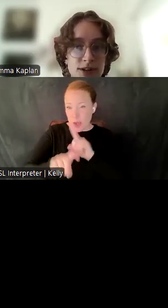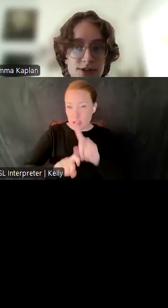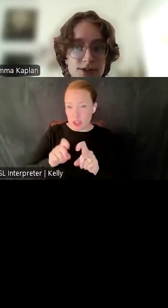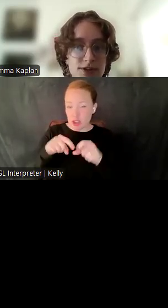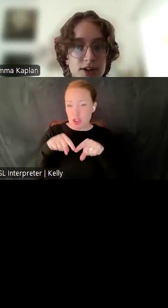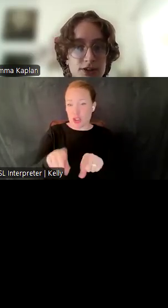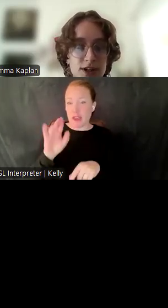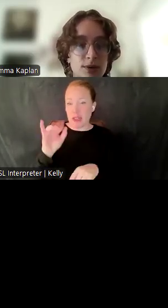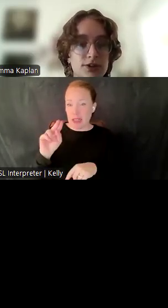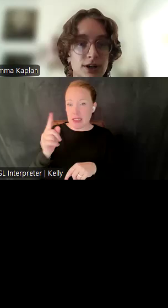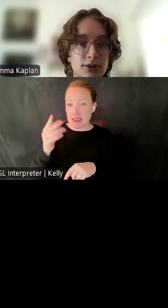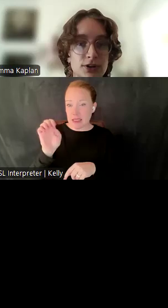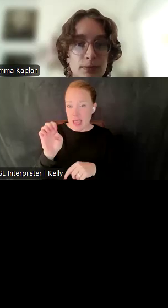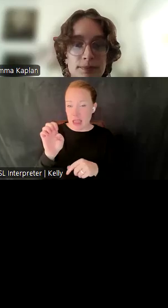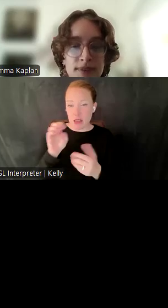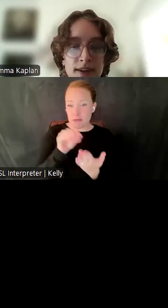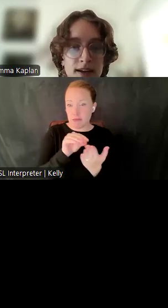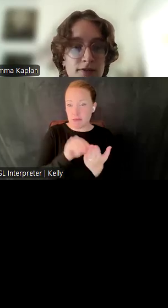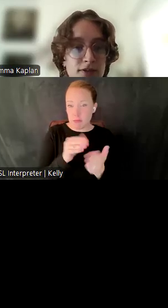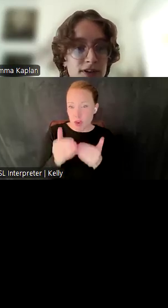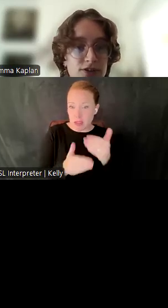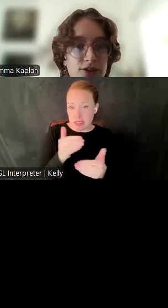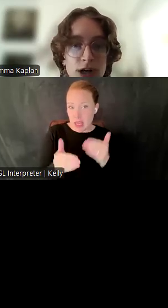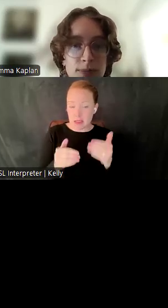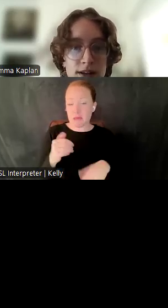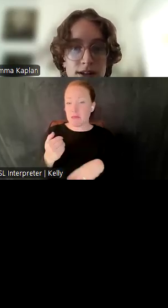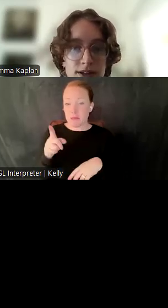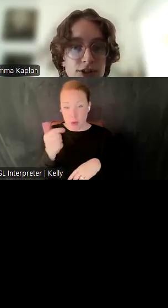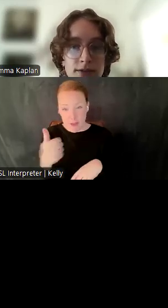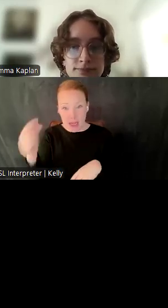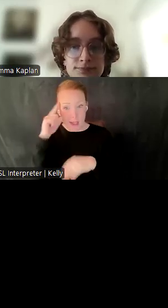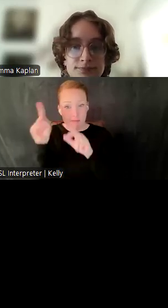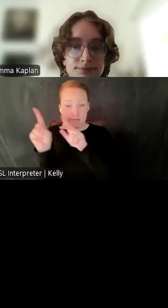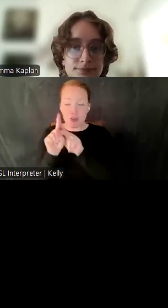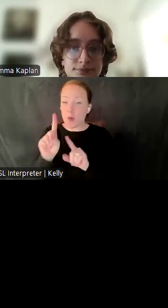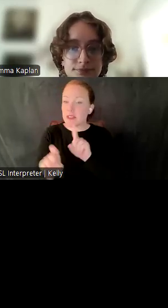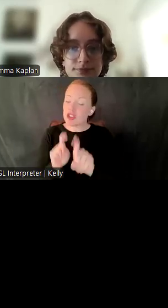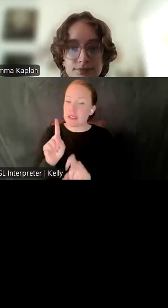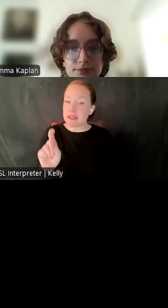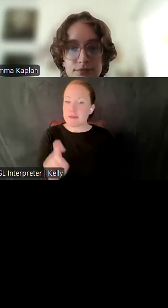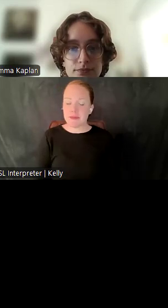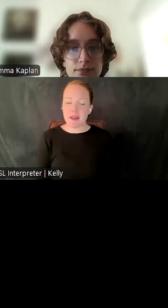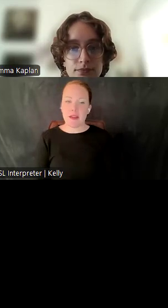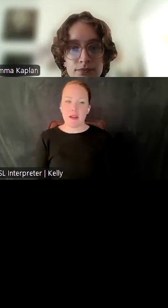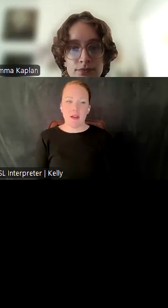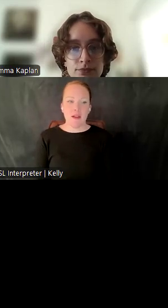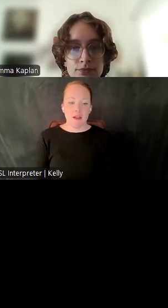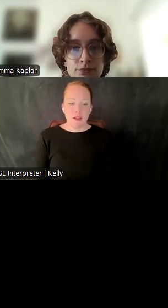came up during this discussion that you want to share with the group? And feel free to just drop anything in the chat.